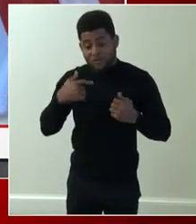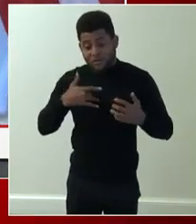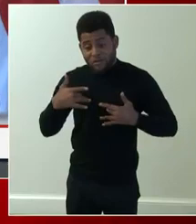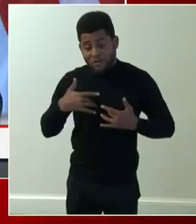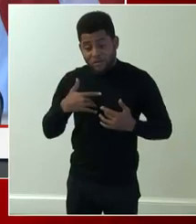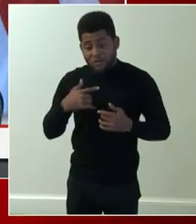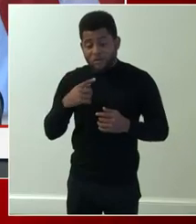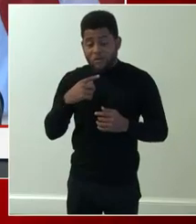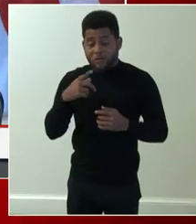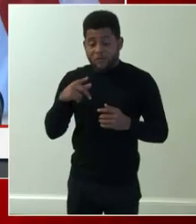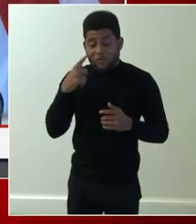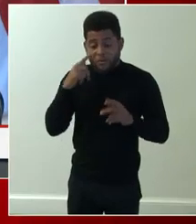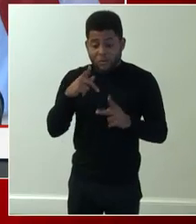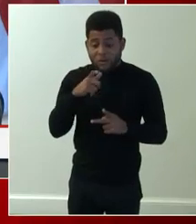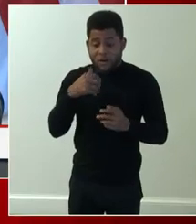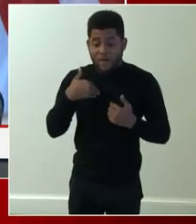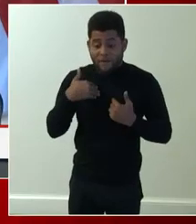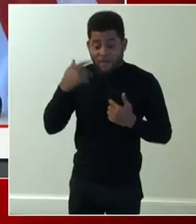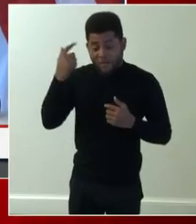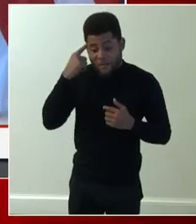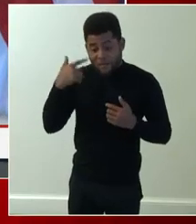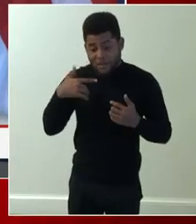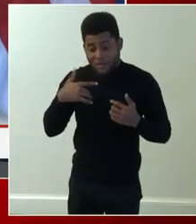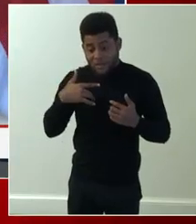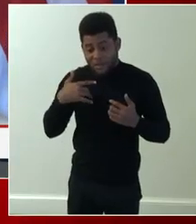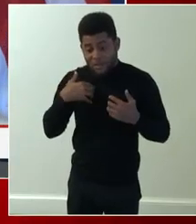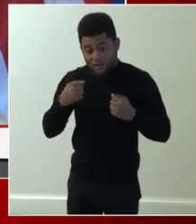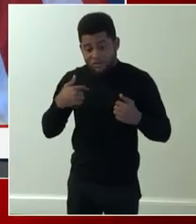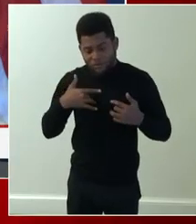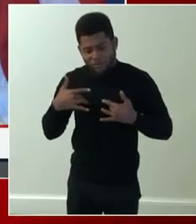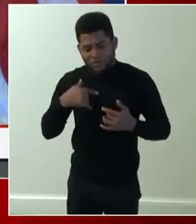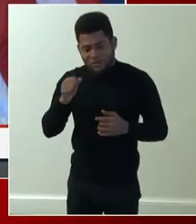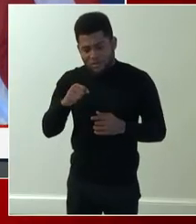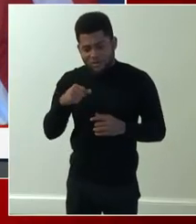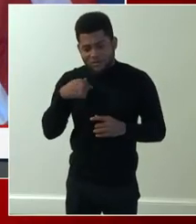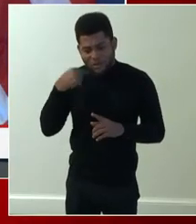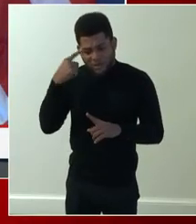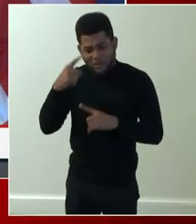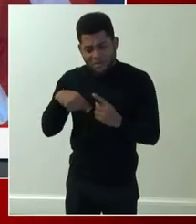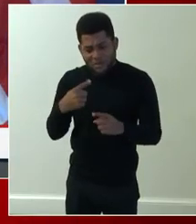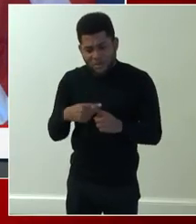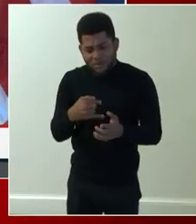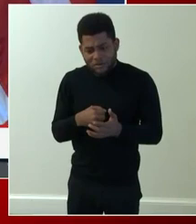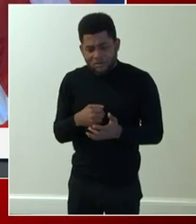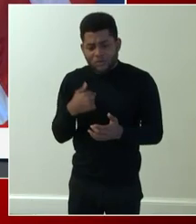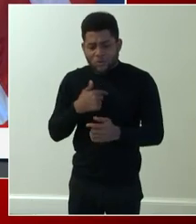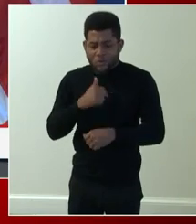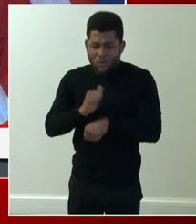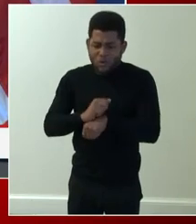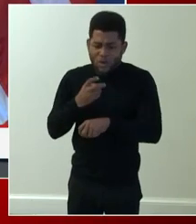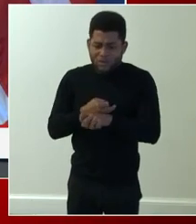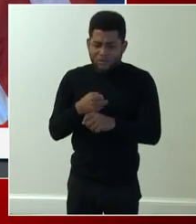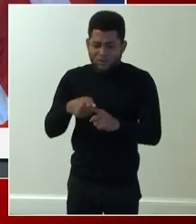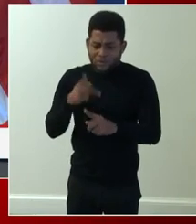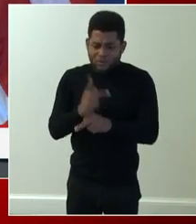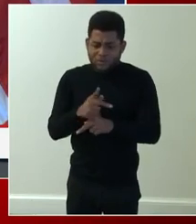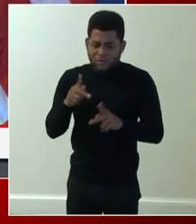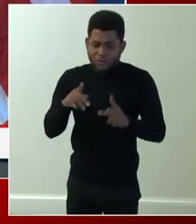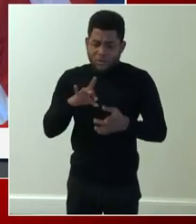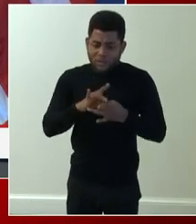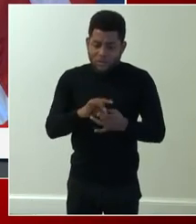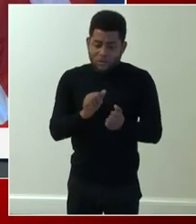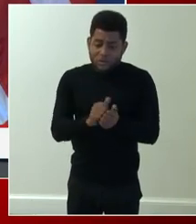health concerns, let me be clear about that. And we're working very hard to keep people connected to